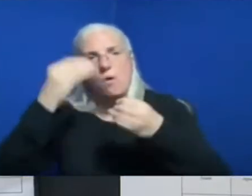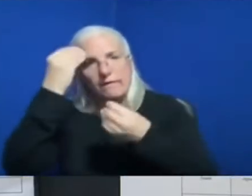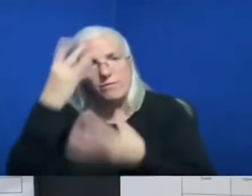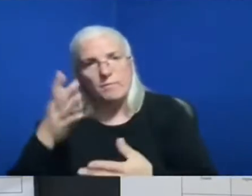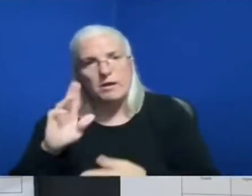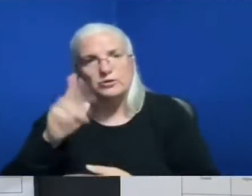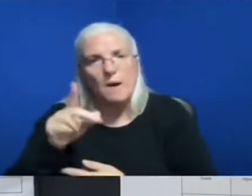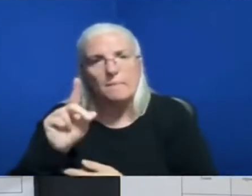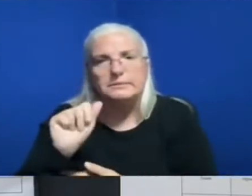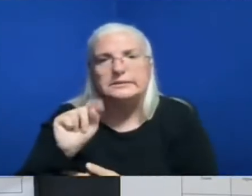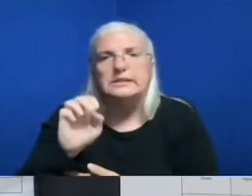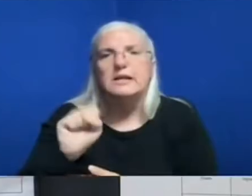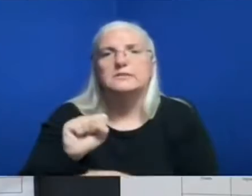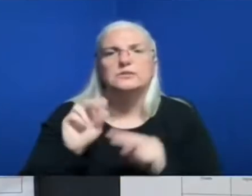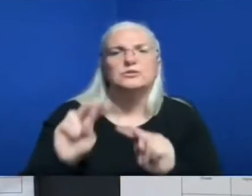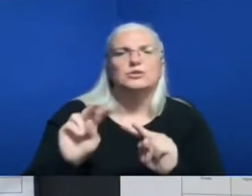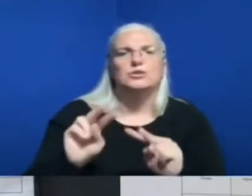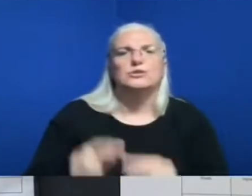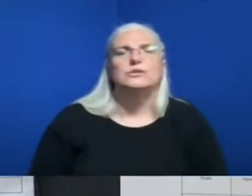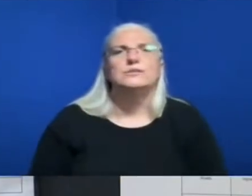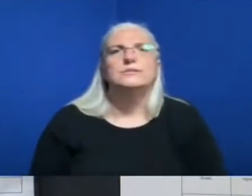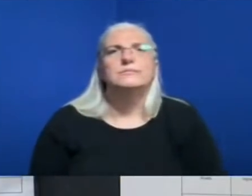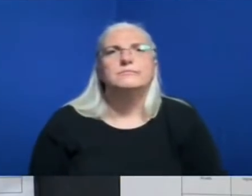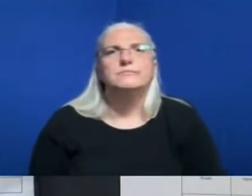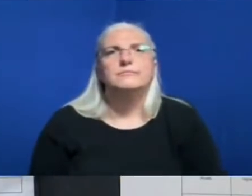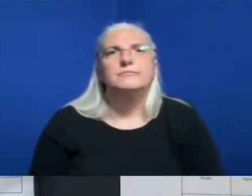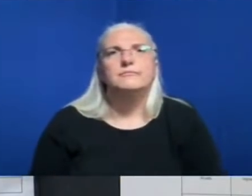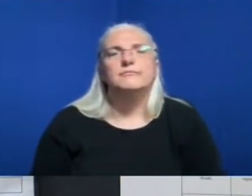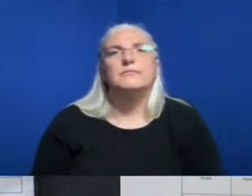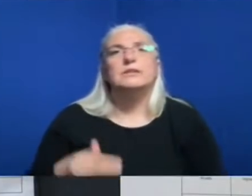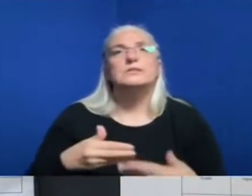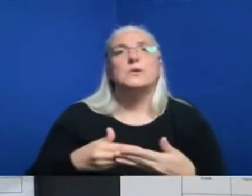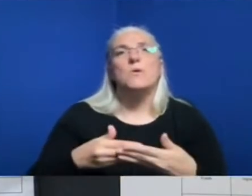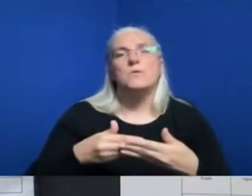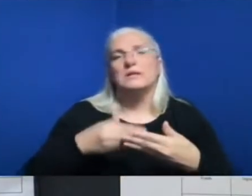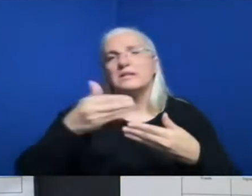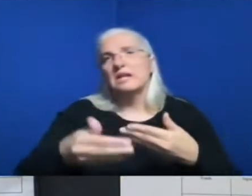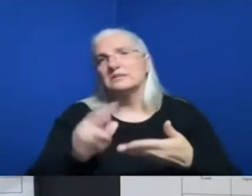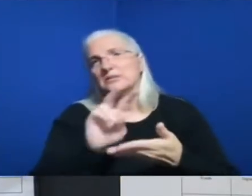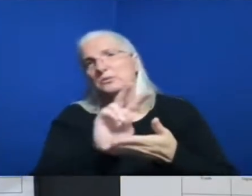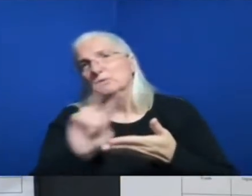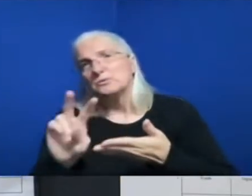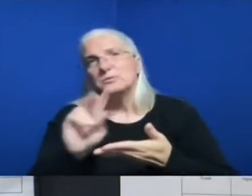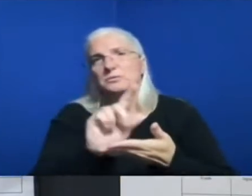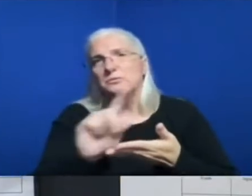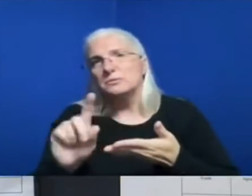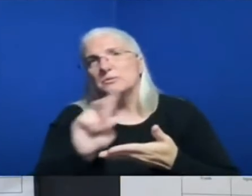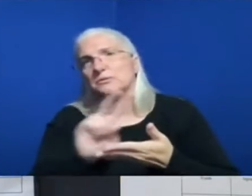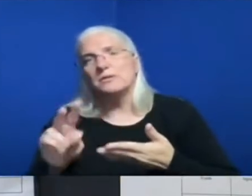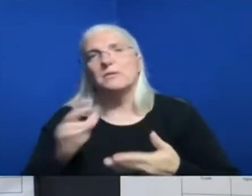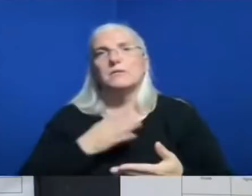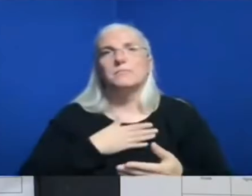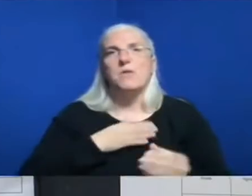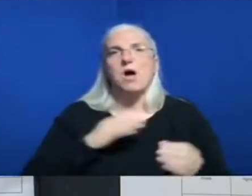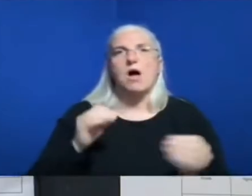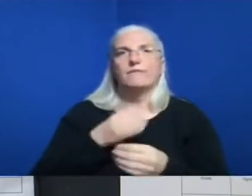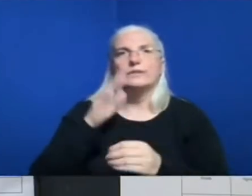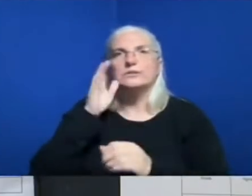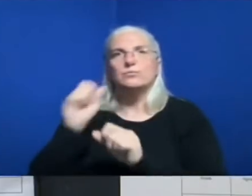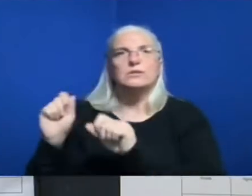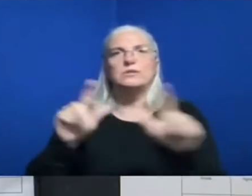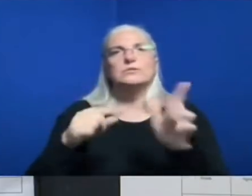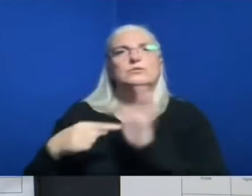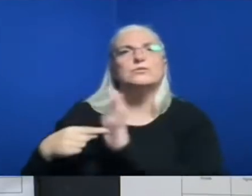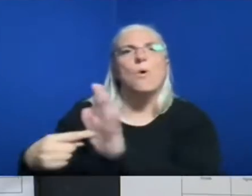In the coming weeks, my office will be working on information videos to relay information and answer questions the community has